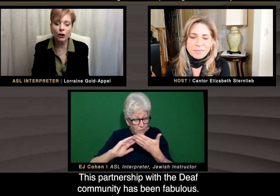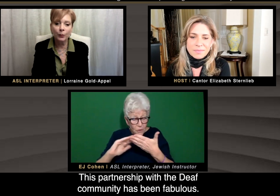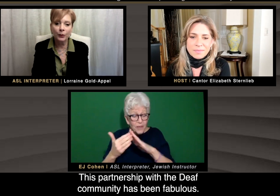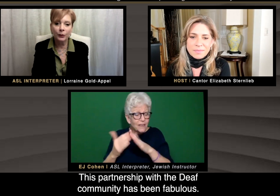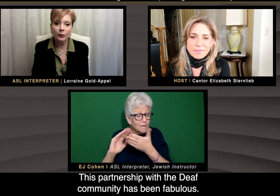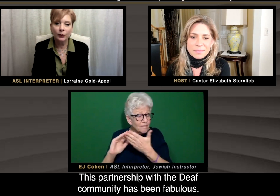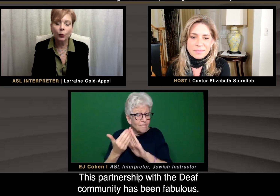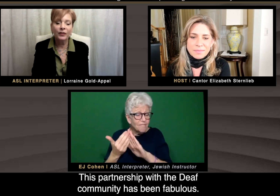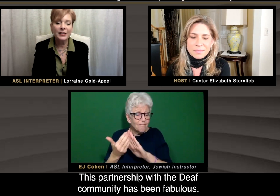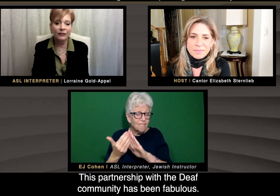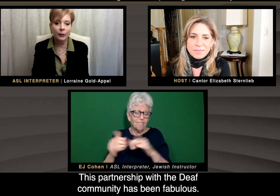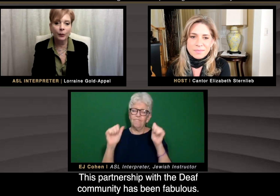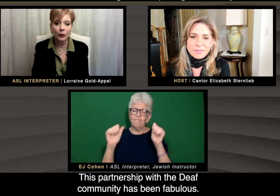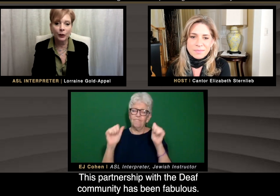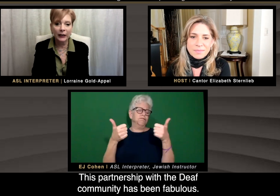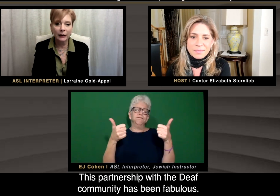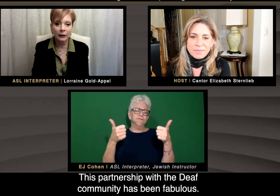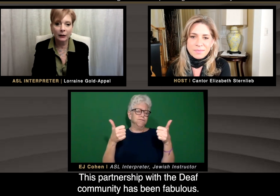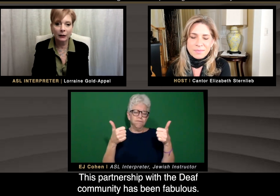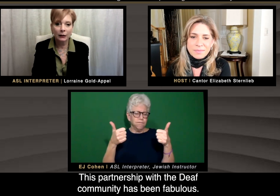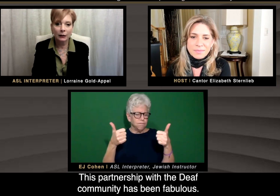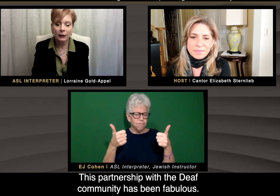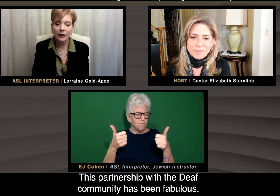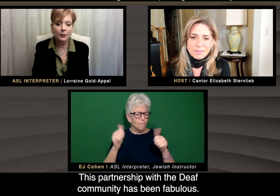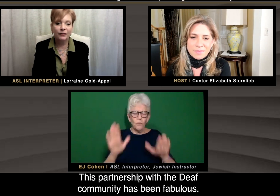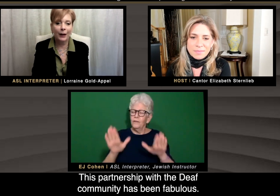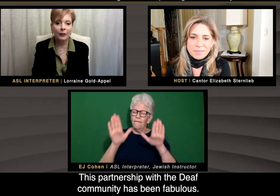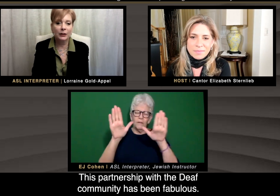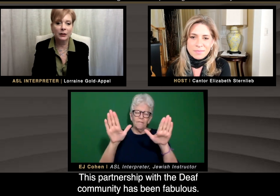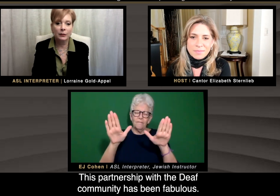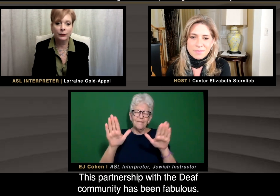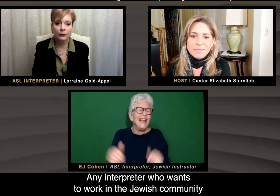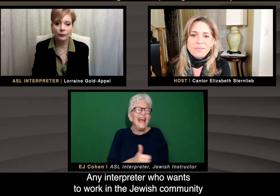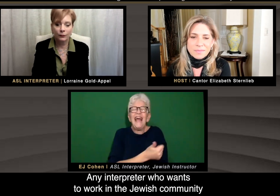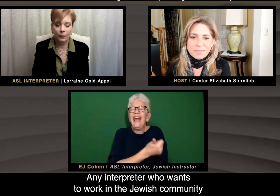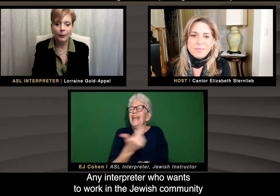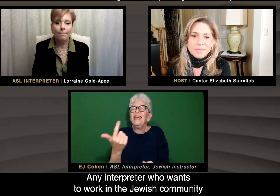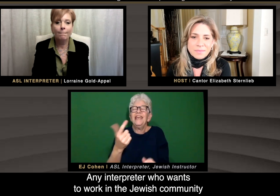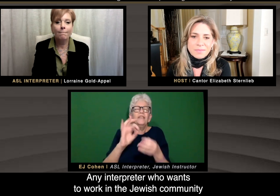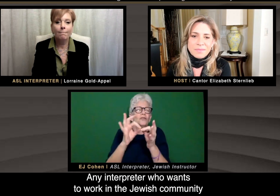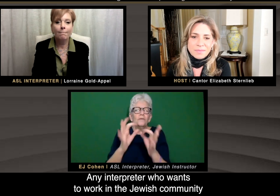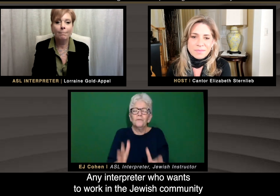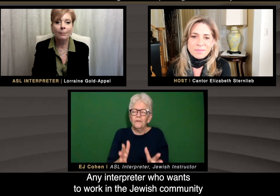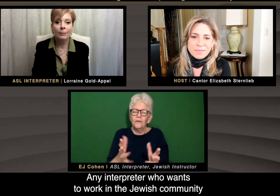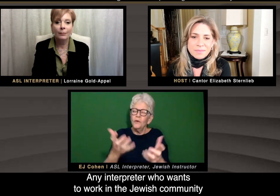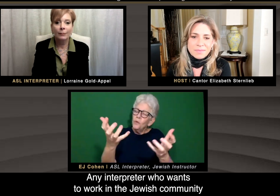This partnership with the deaf community has been fabulous.